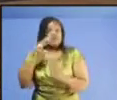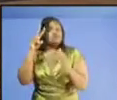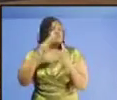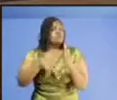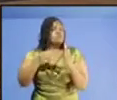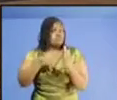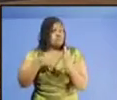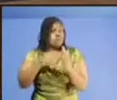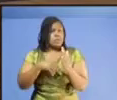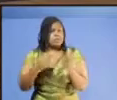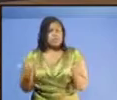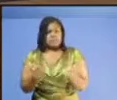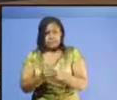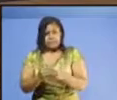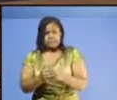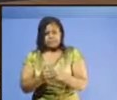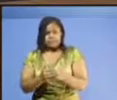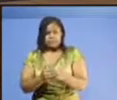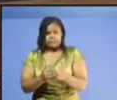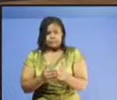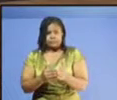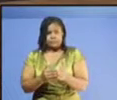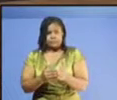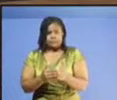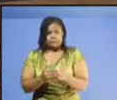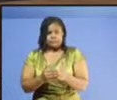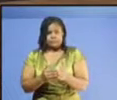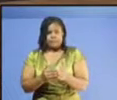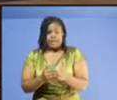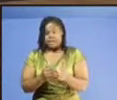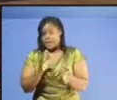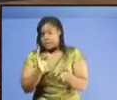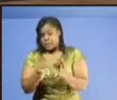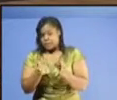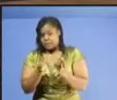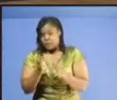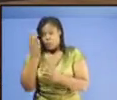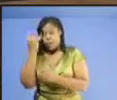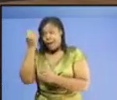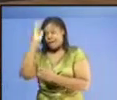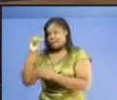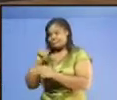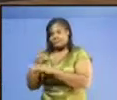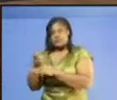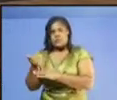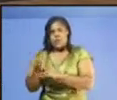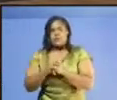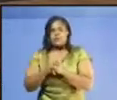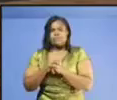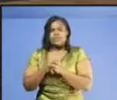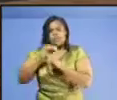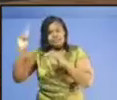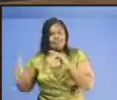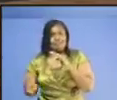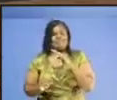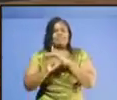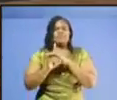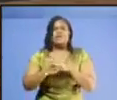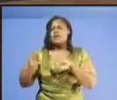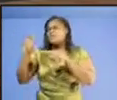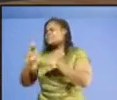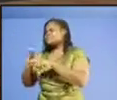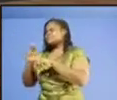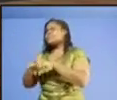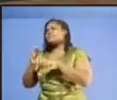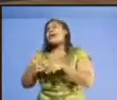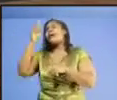first one first, and then tell you why God gave it to me. And by the way, it jumped in my mind. I was sitting around there